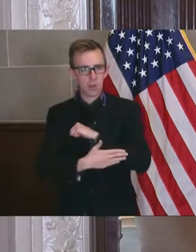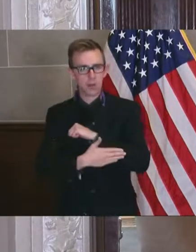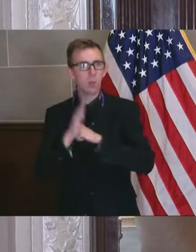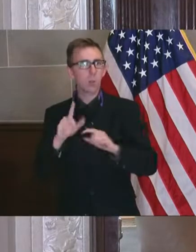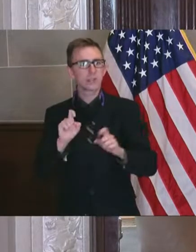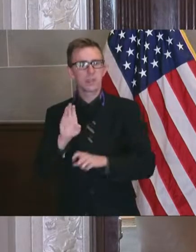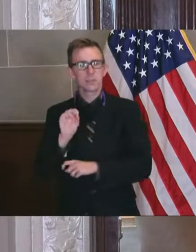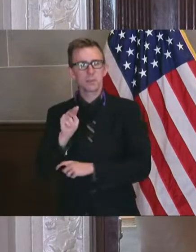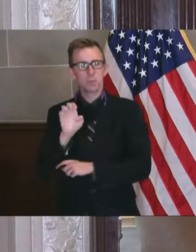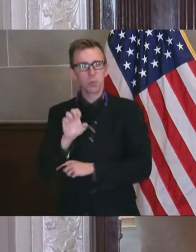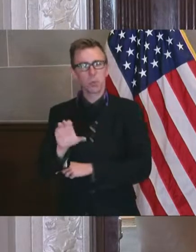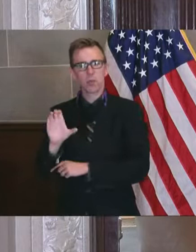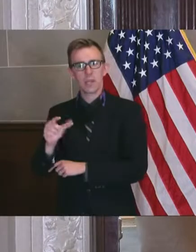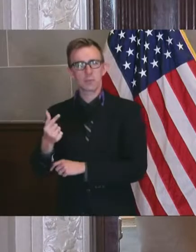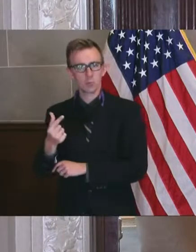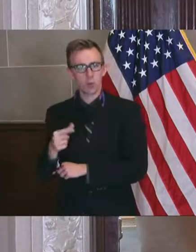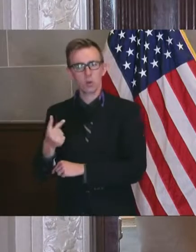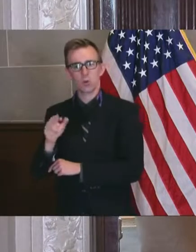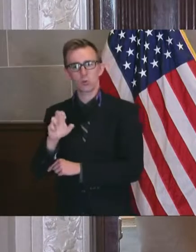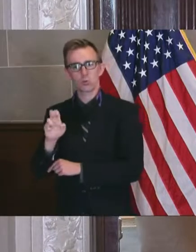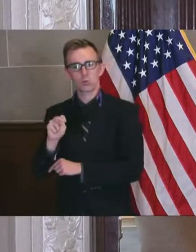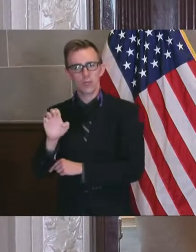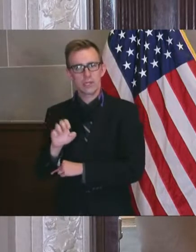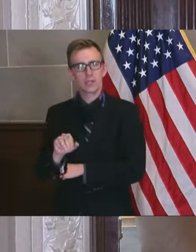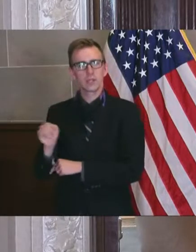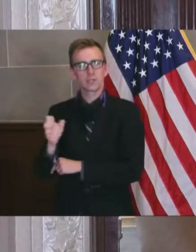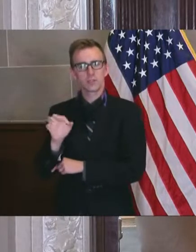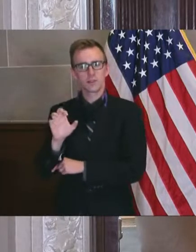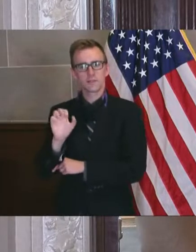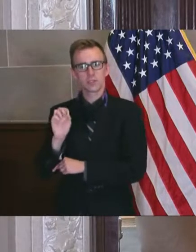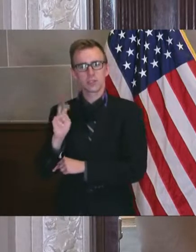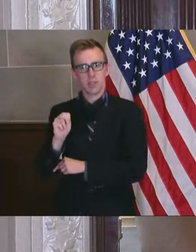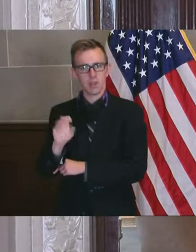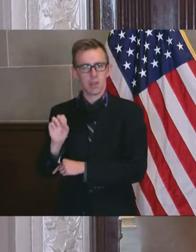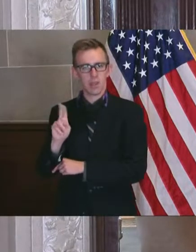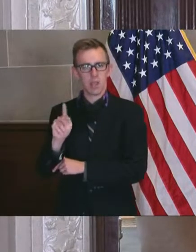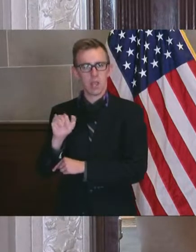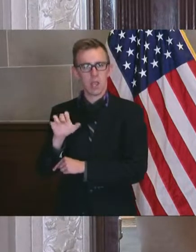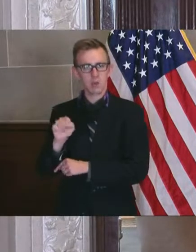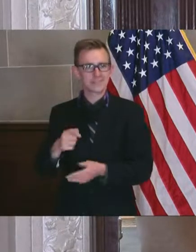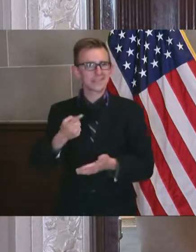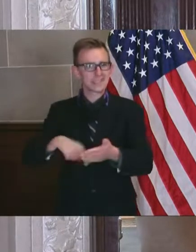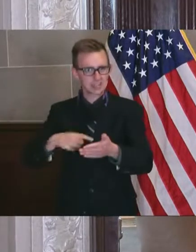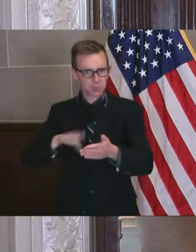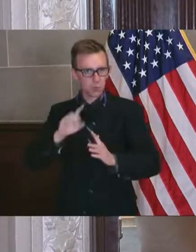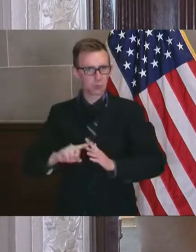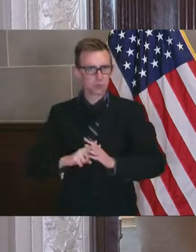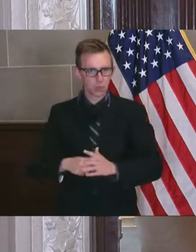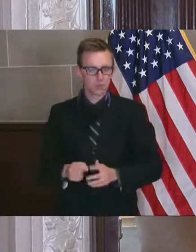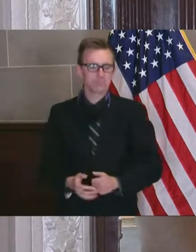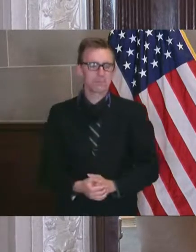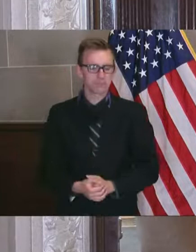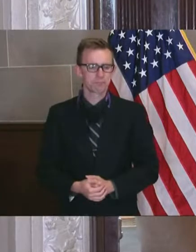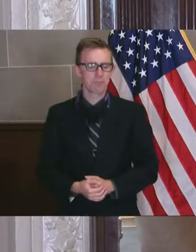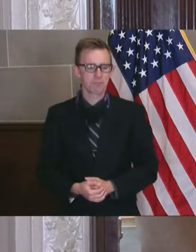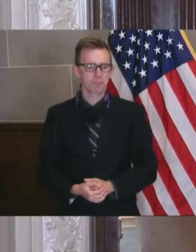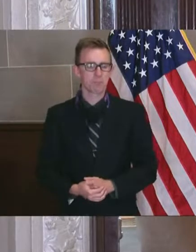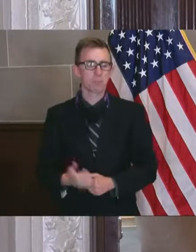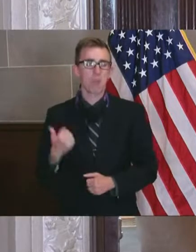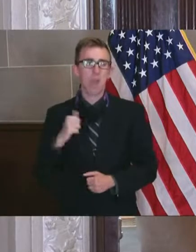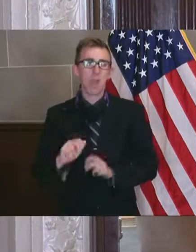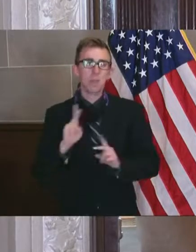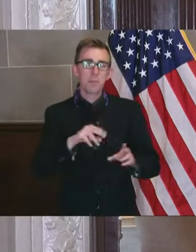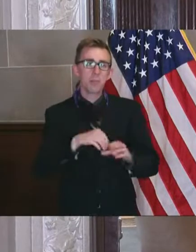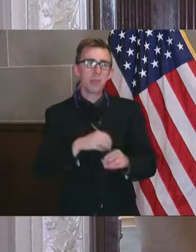Boone, Cape Girardeau, Greene, and Jefferson counties next week. Any Missouri residents who